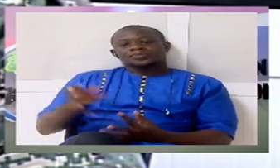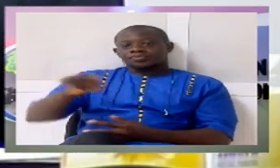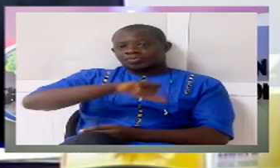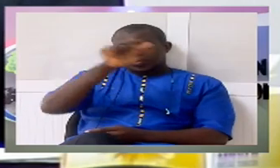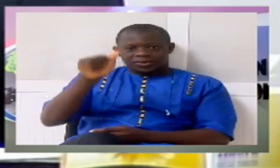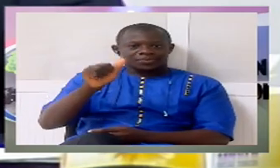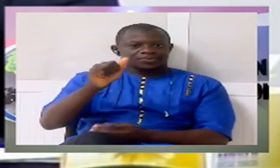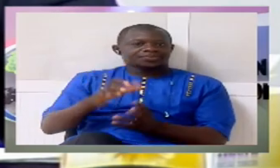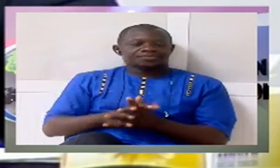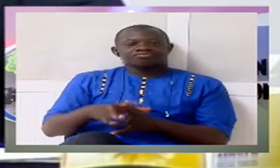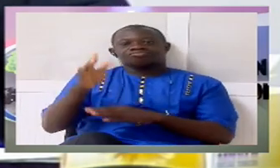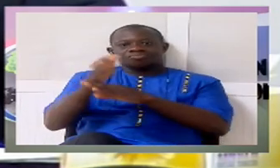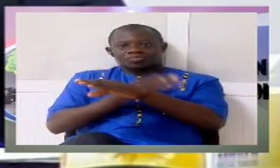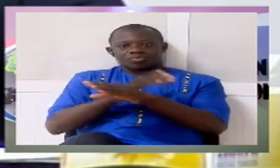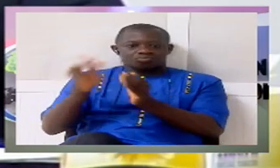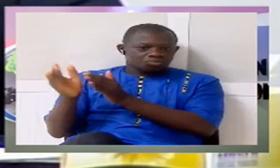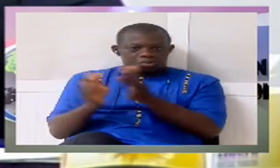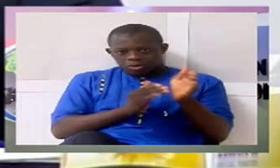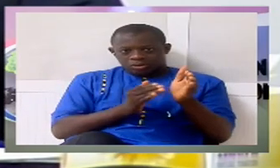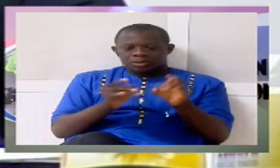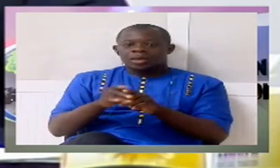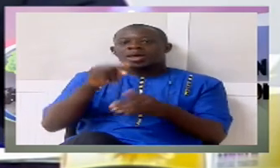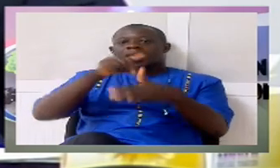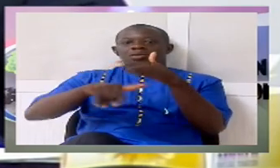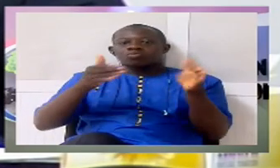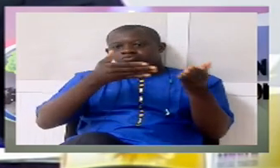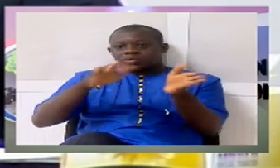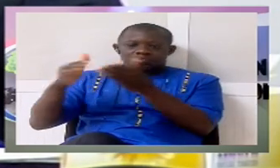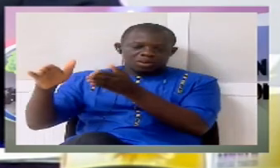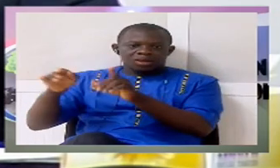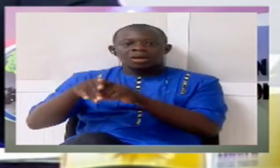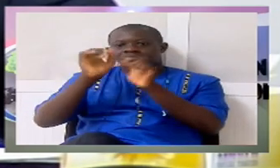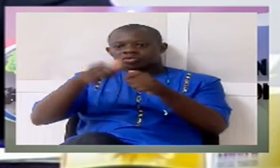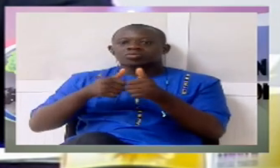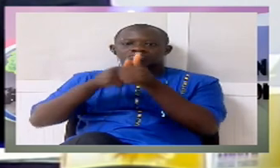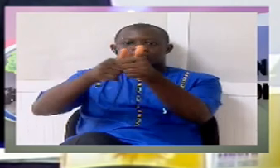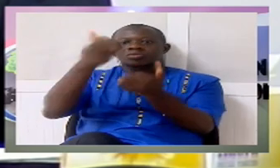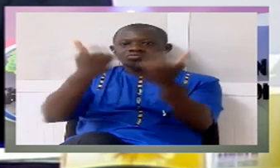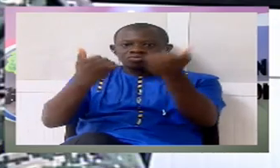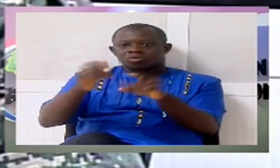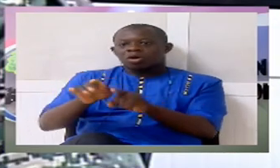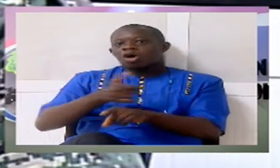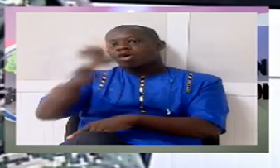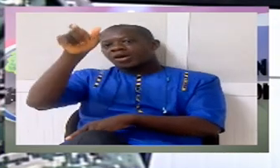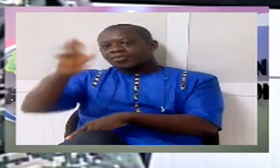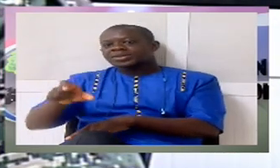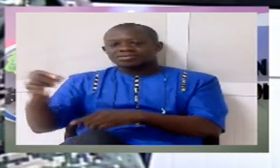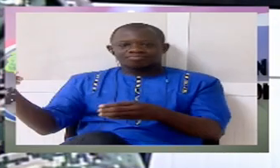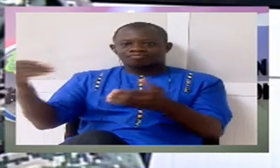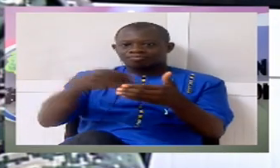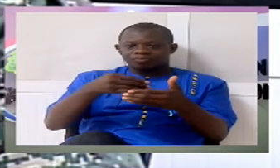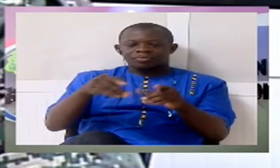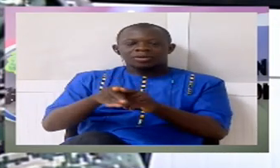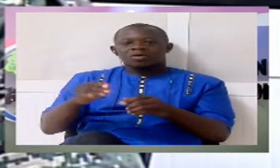And it was organized in a way that the convoy cannot be penetrated. Yes.